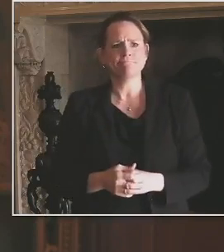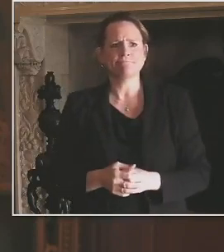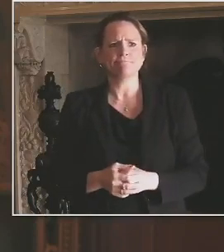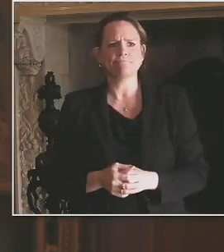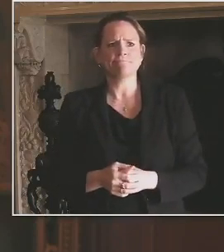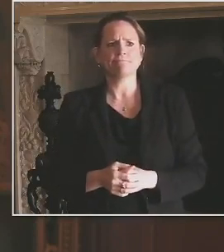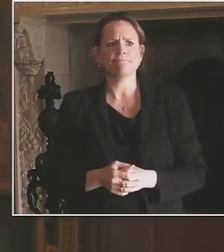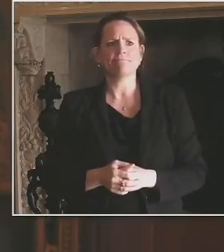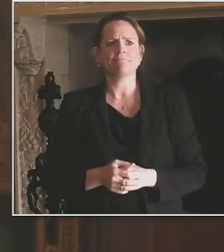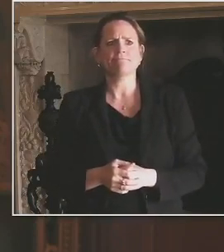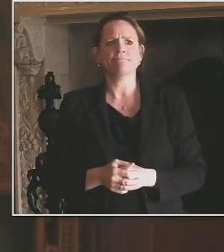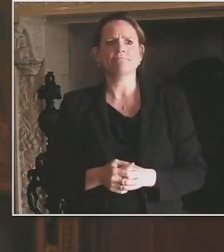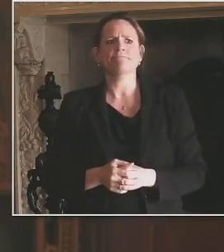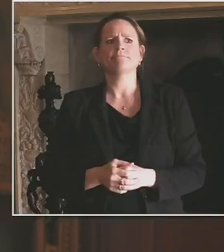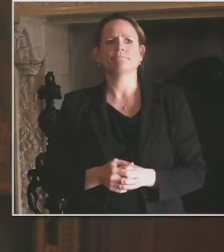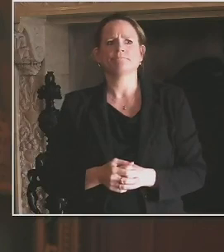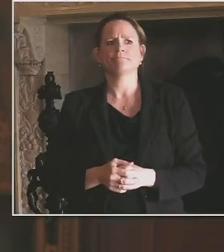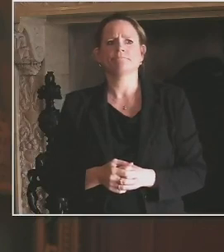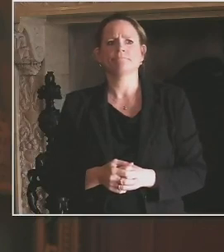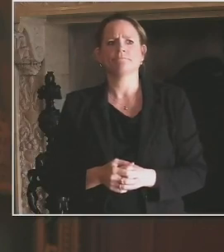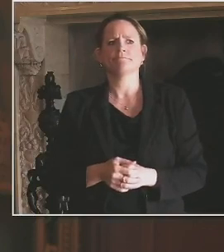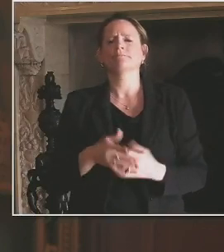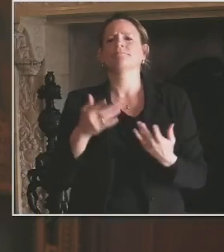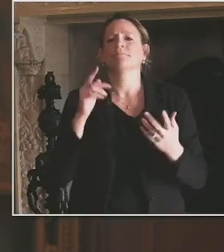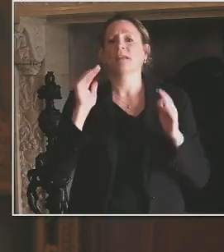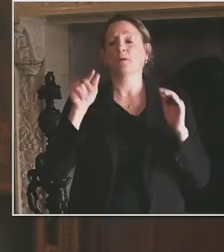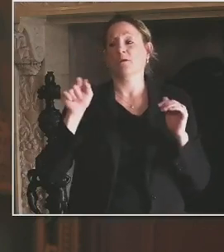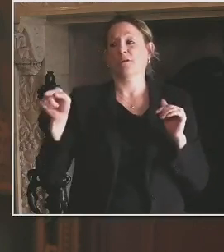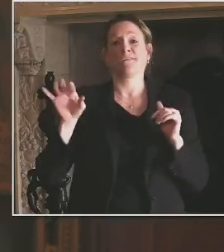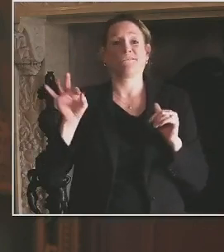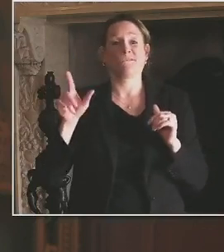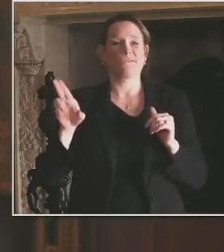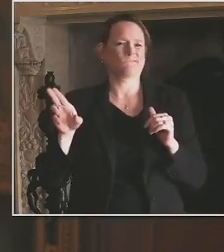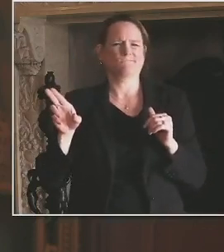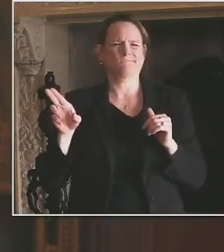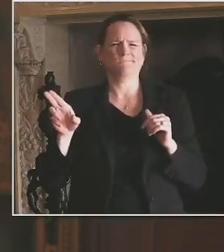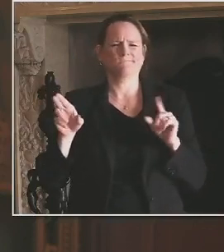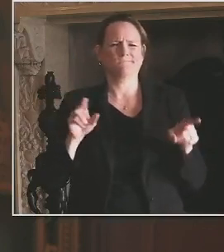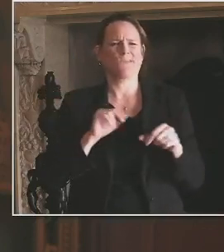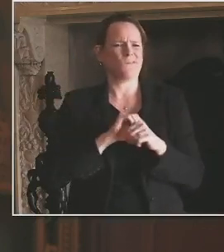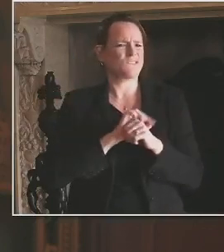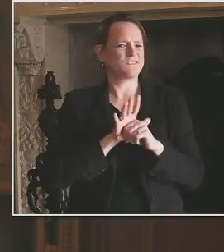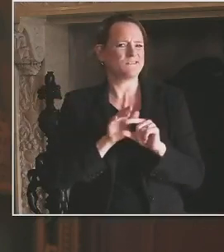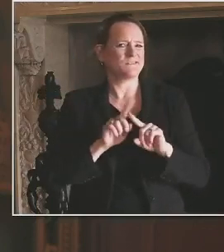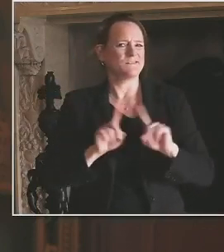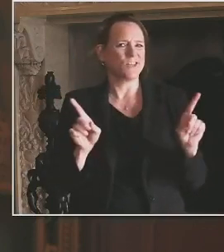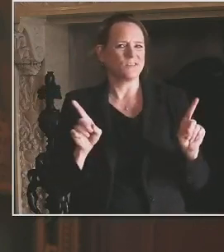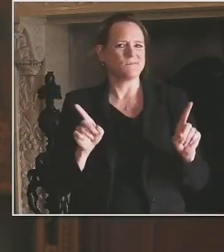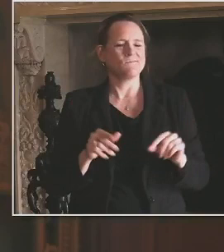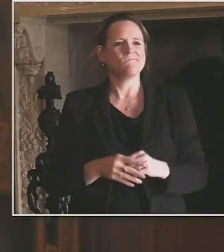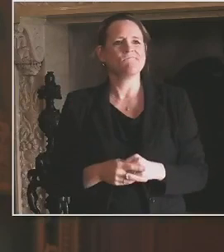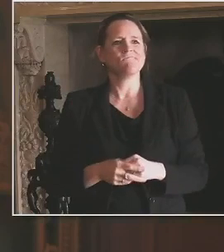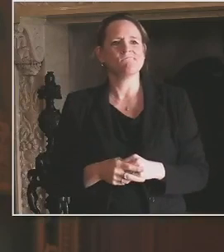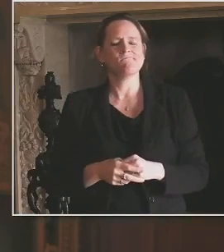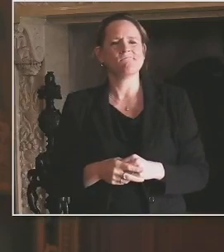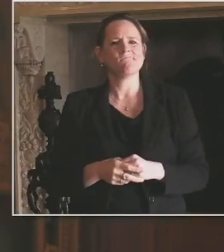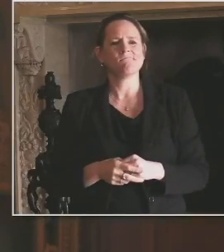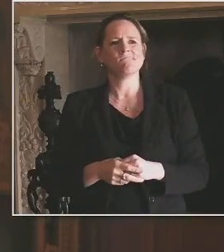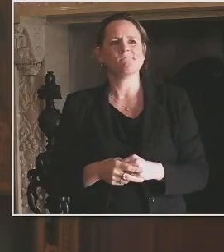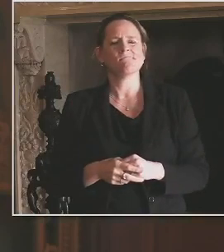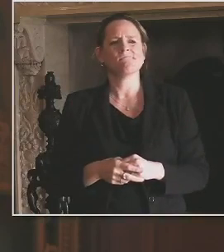viruses. The two big categories that those fall into are immune system phenomenon, like there's a condition called vasculitis